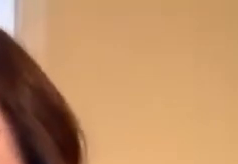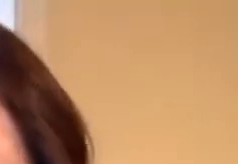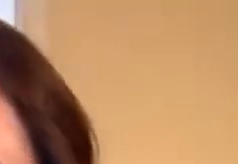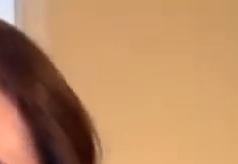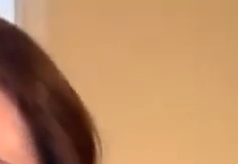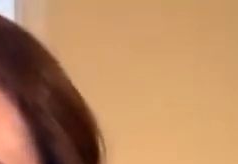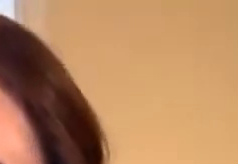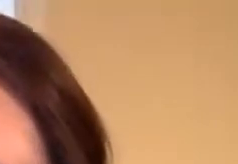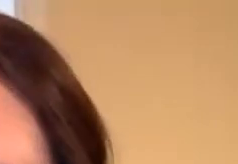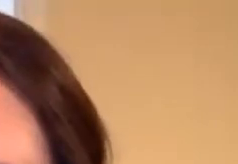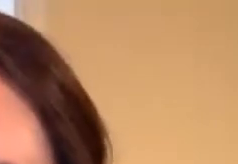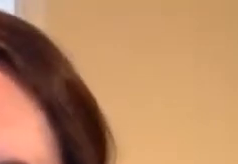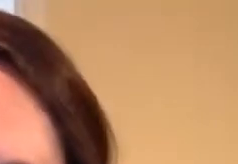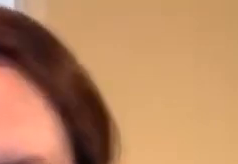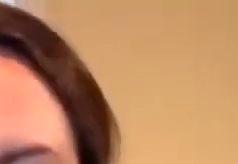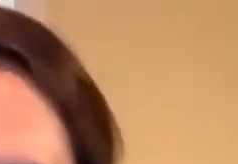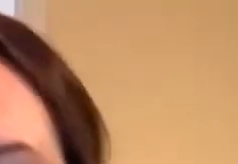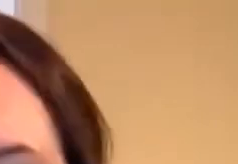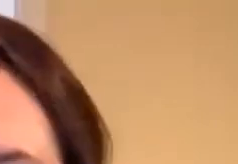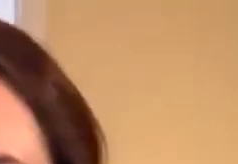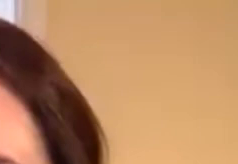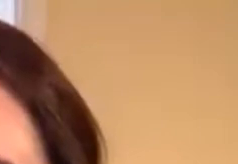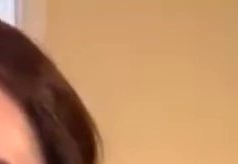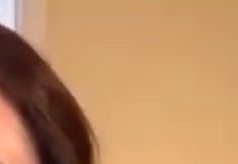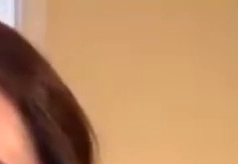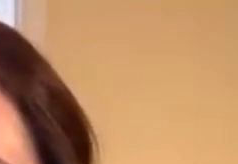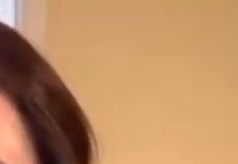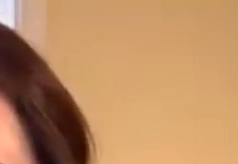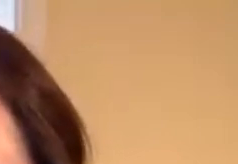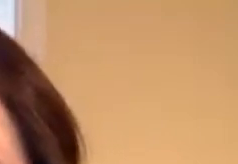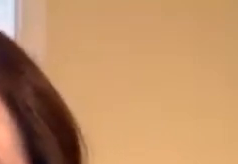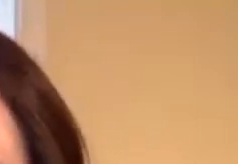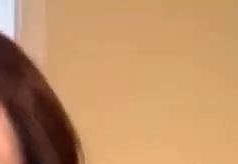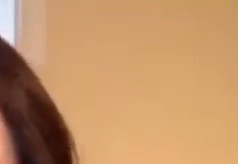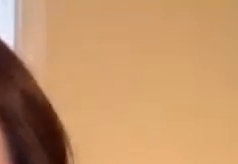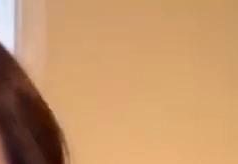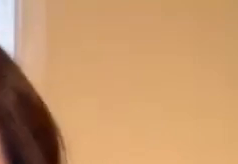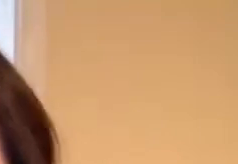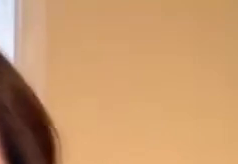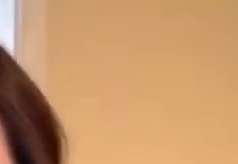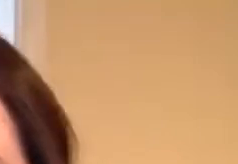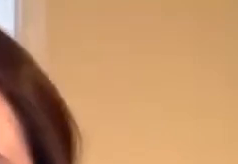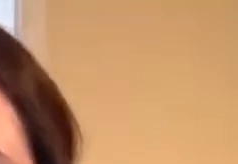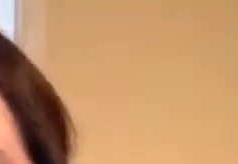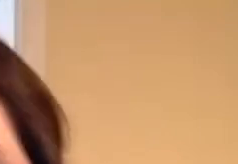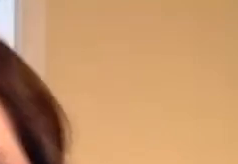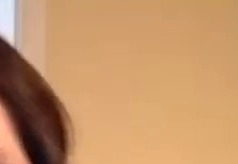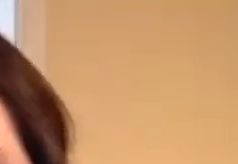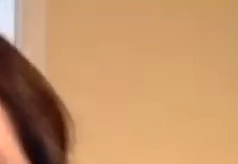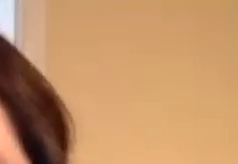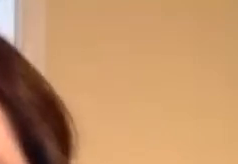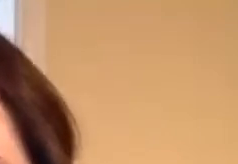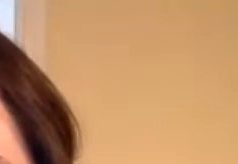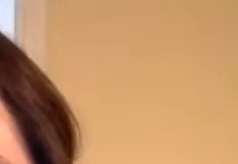Assistant Secretary for Pastoral Ministry and Social Concerns for the Archdiocese of Washington, will be selecting a couple of those questions to